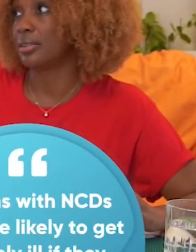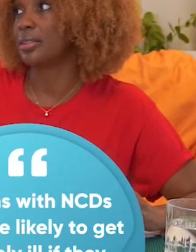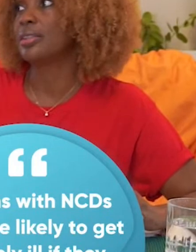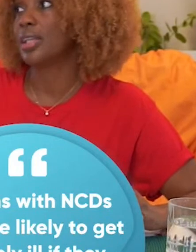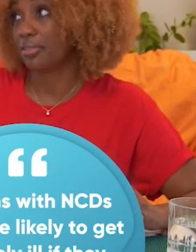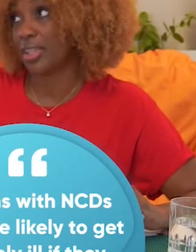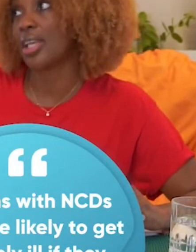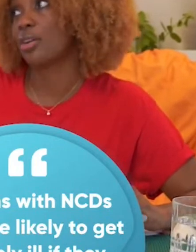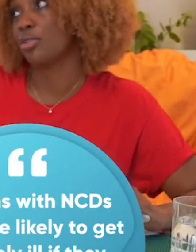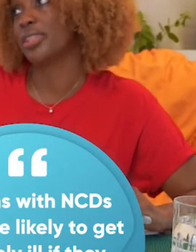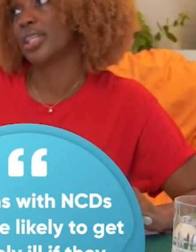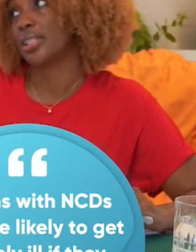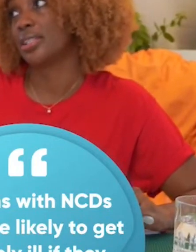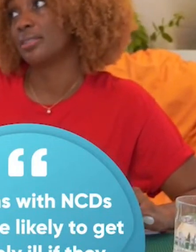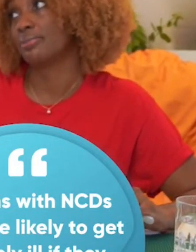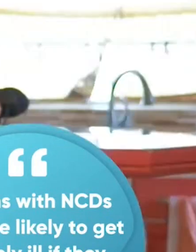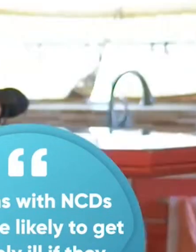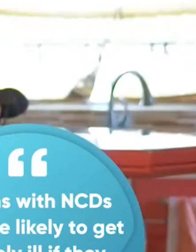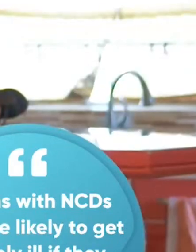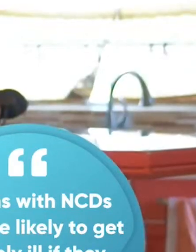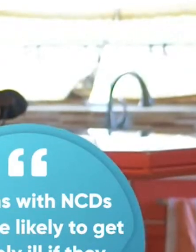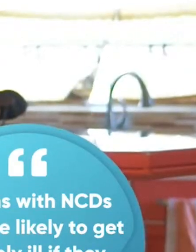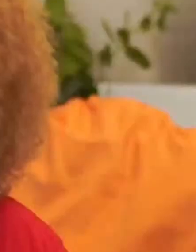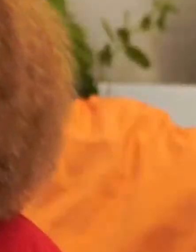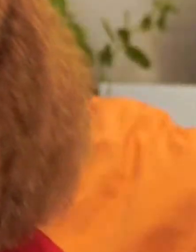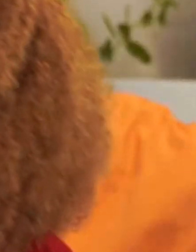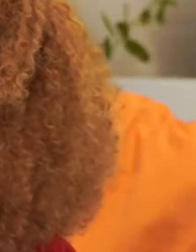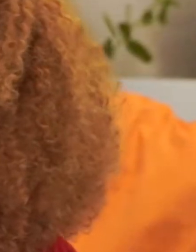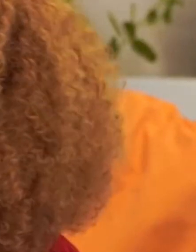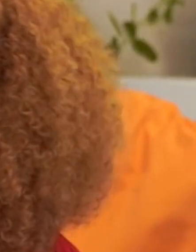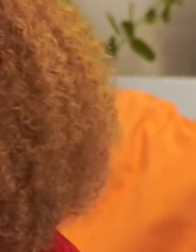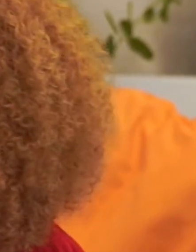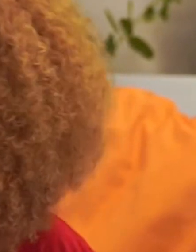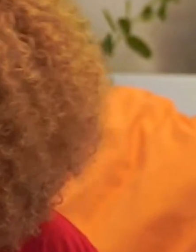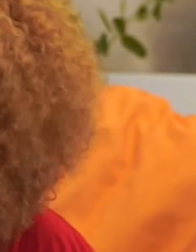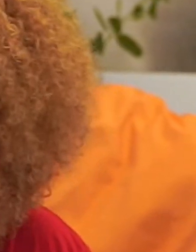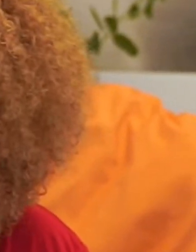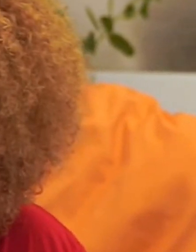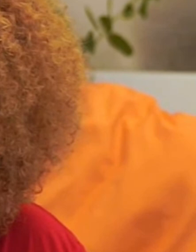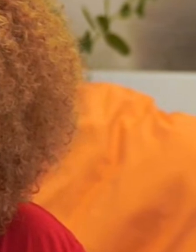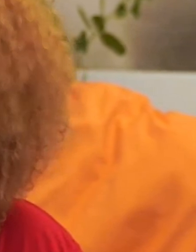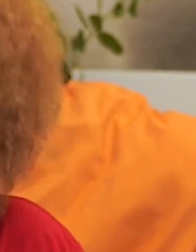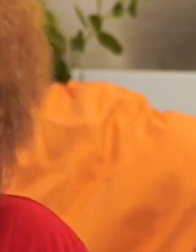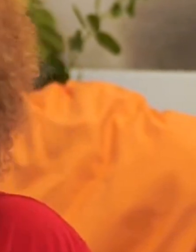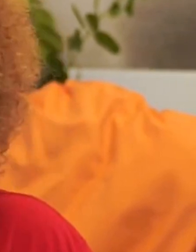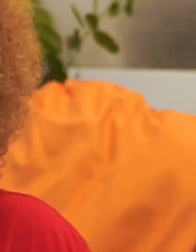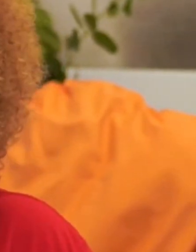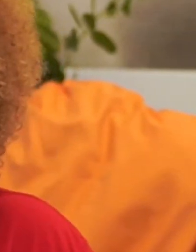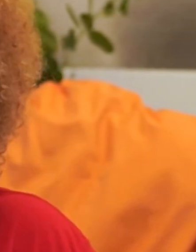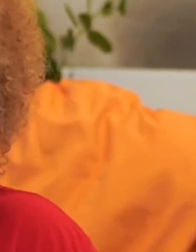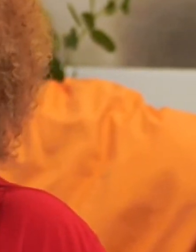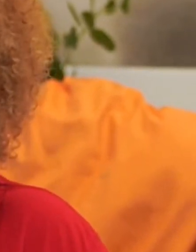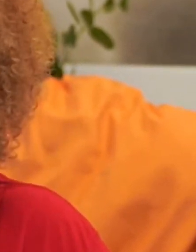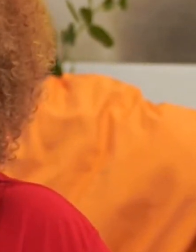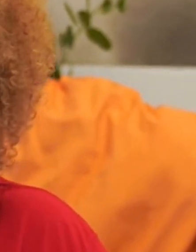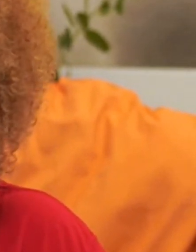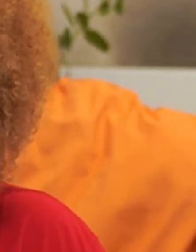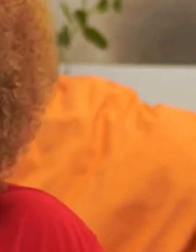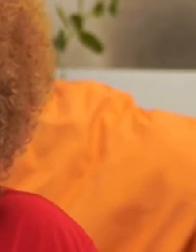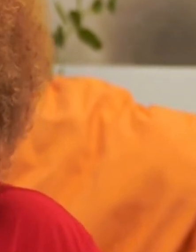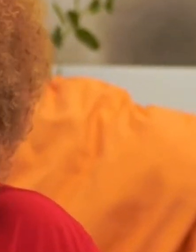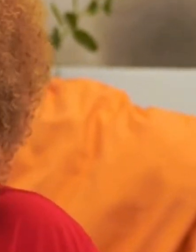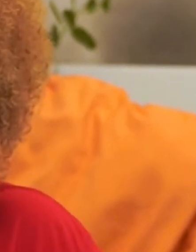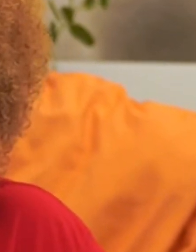severely ill if they get COVID-19. What? And now that you're only working 3 days a week, you're spending more time on the